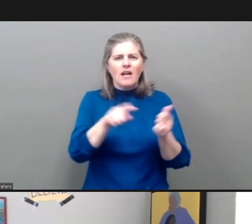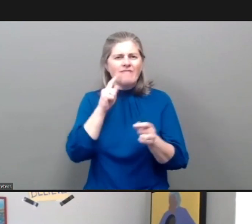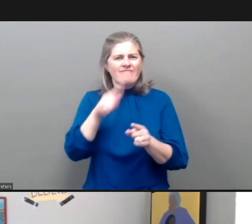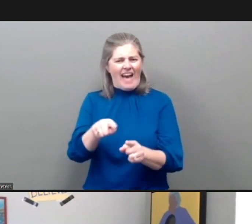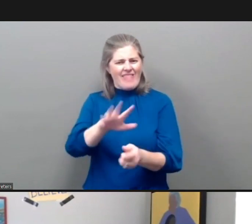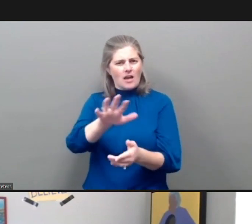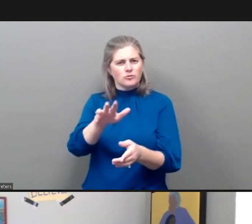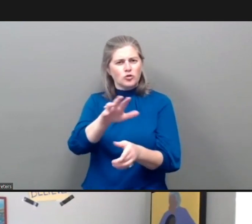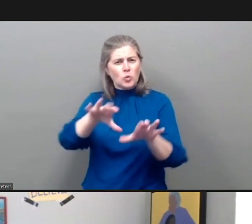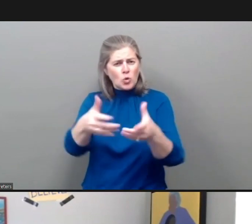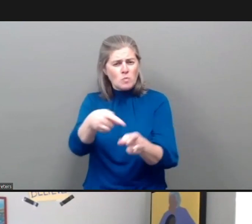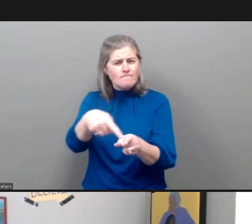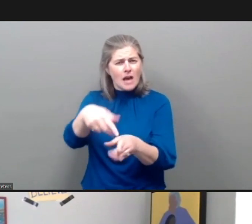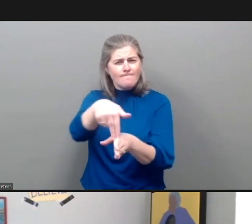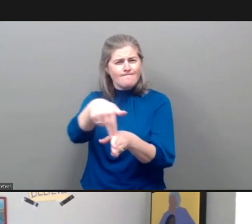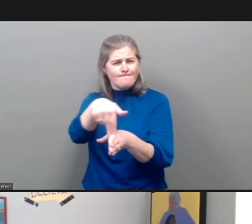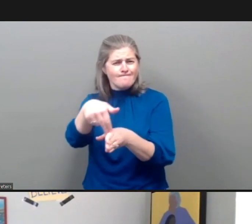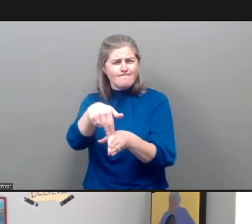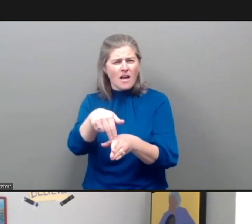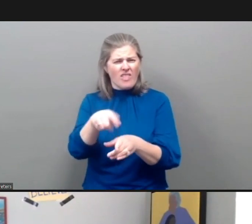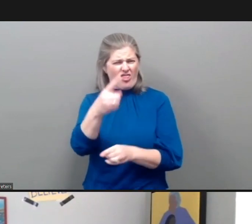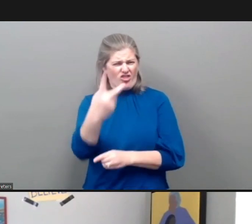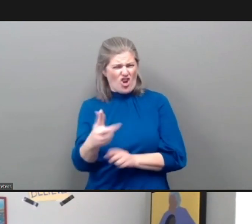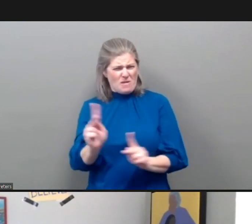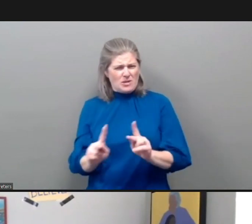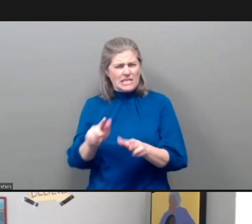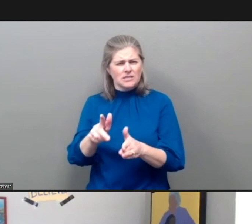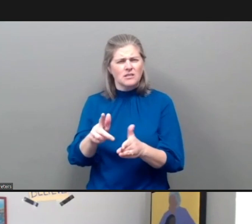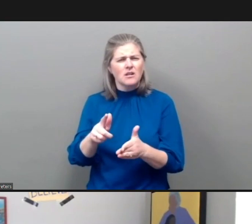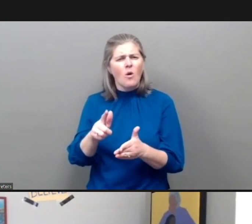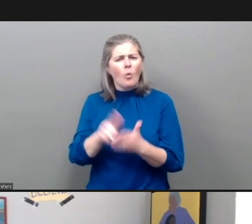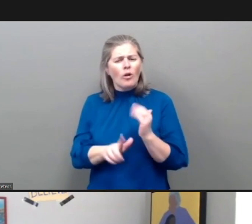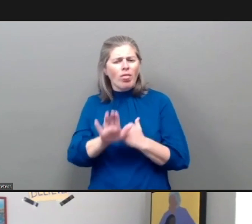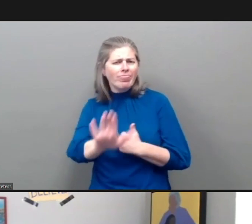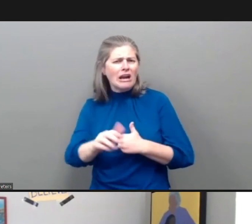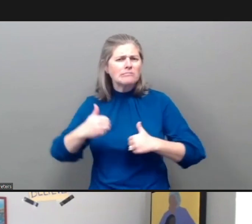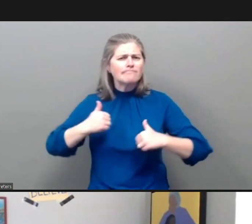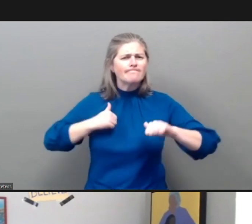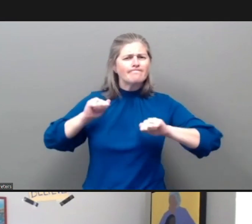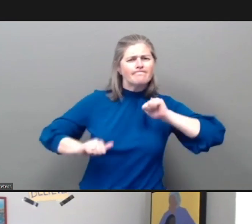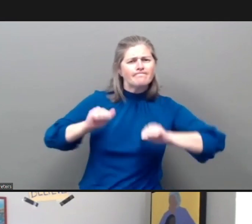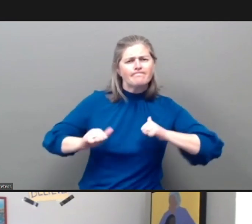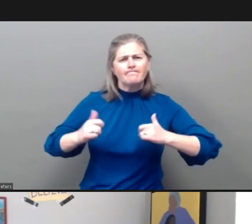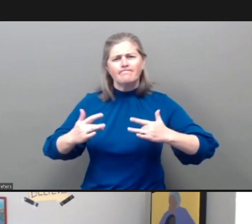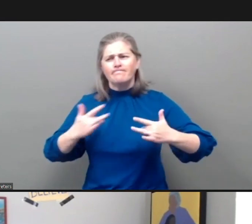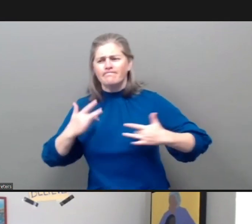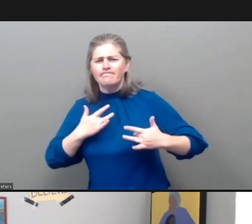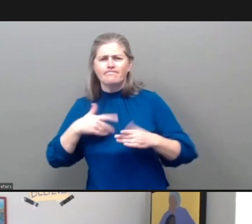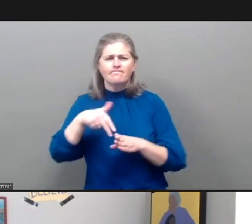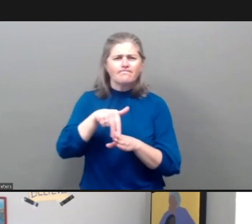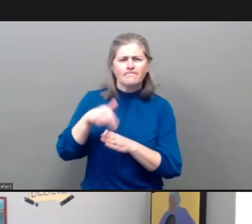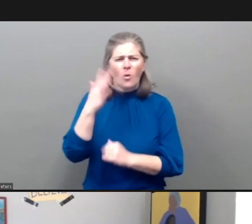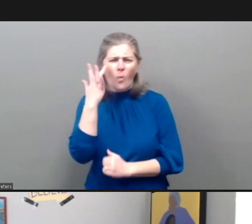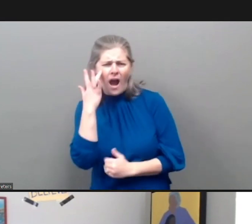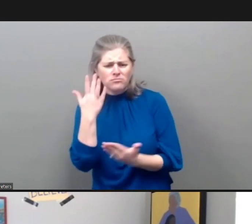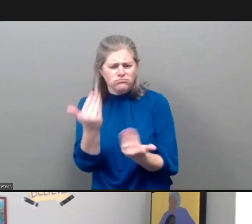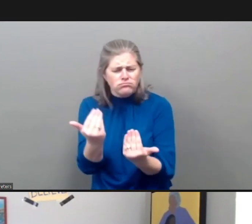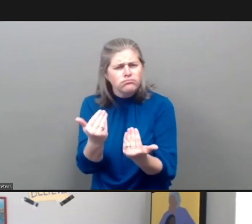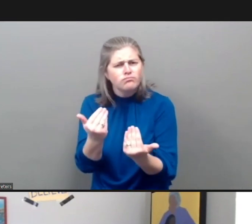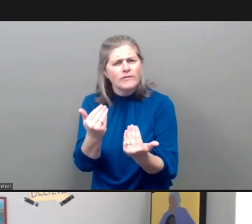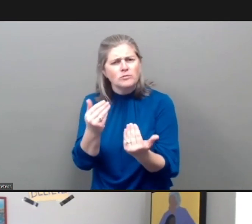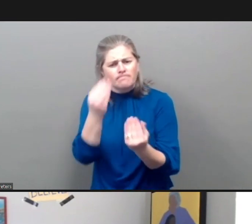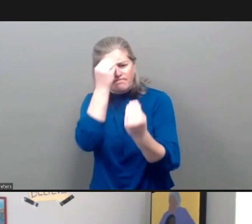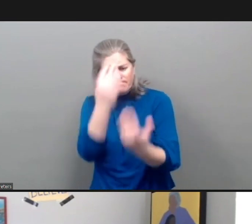group need to hear. What are their reservations? What are their hesitancies? You know, and